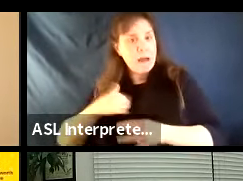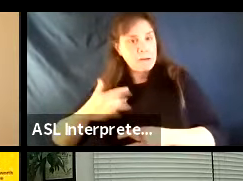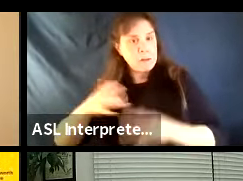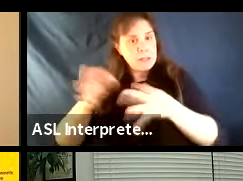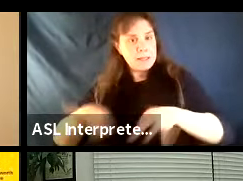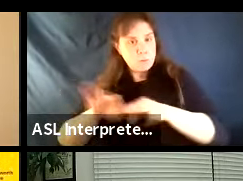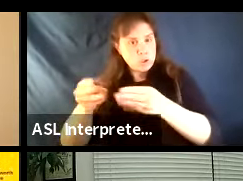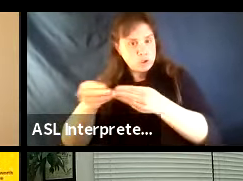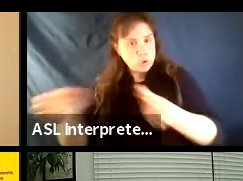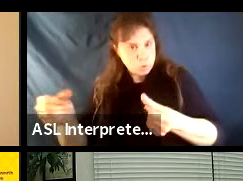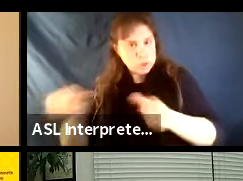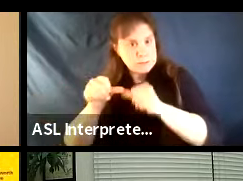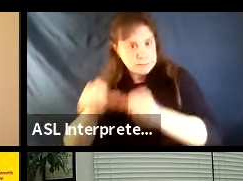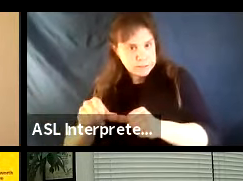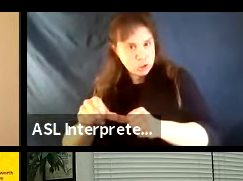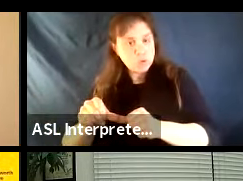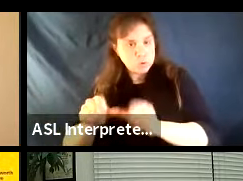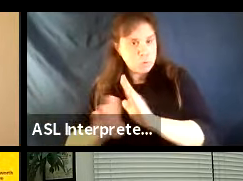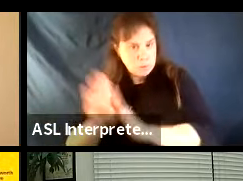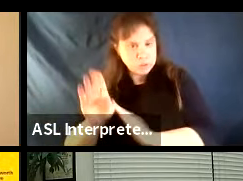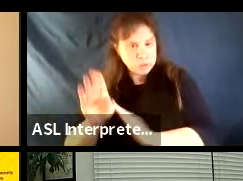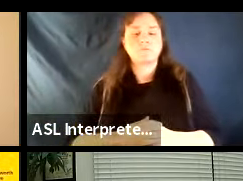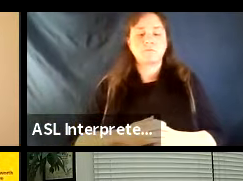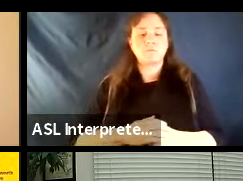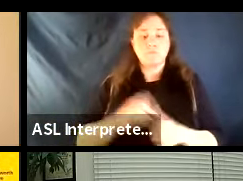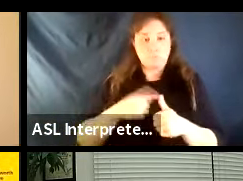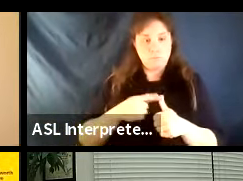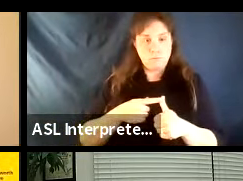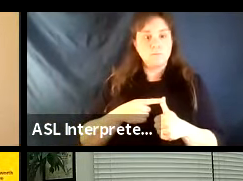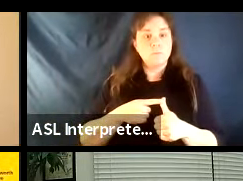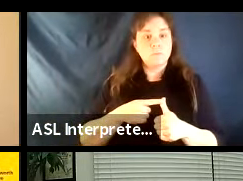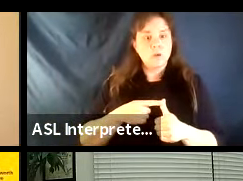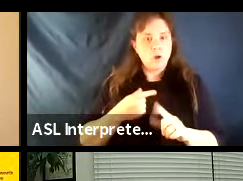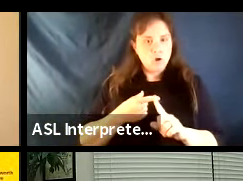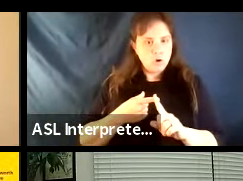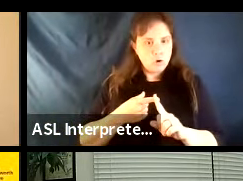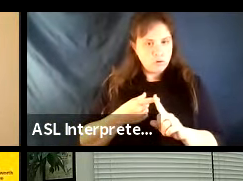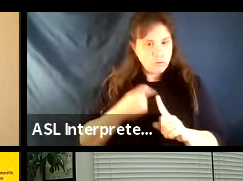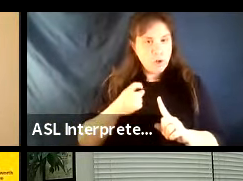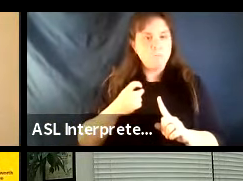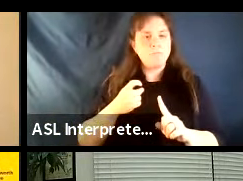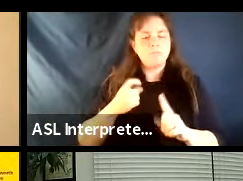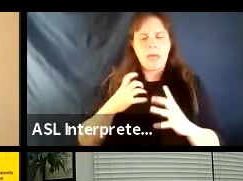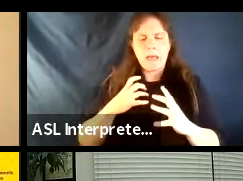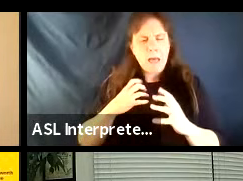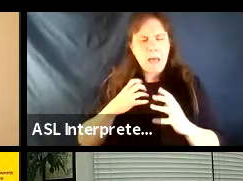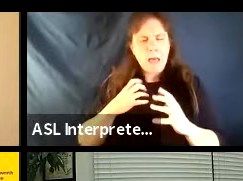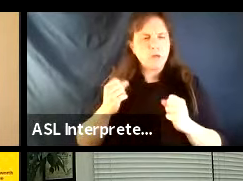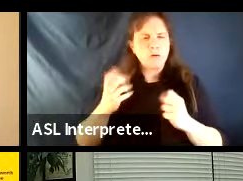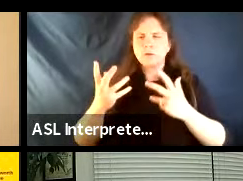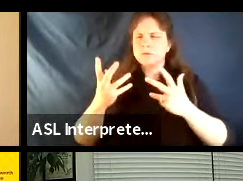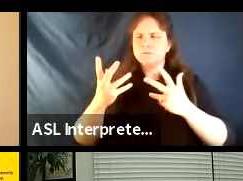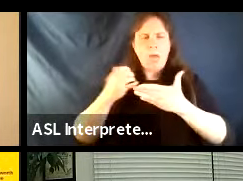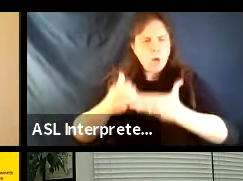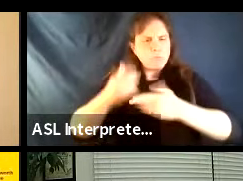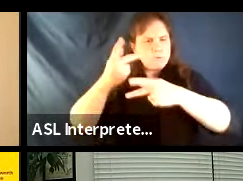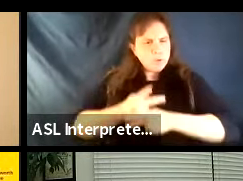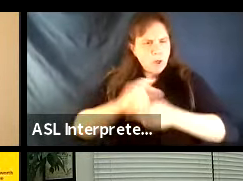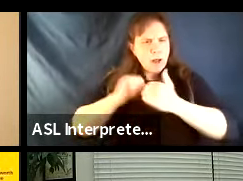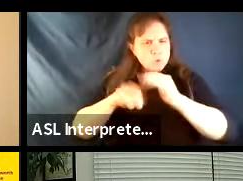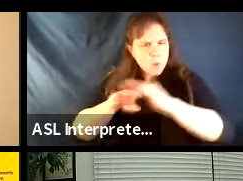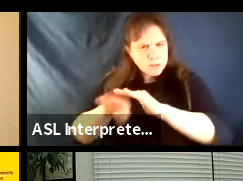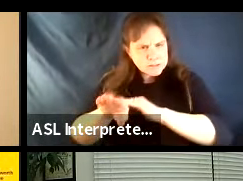upon. One is, promotores and other health navigators. I think that this is really essential. It